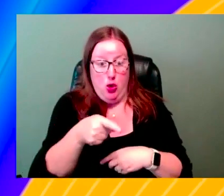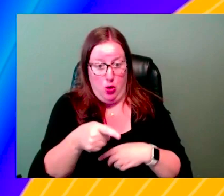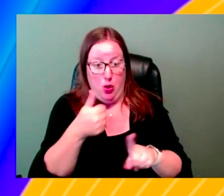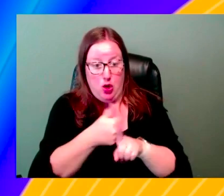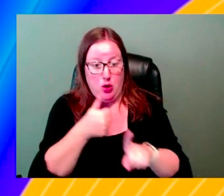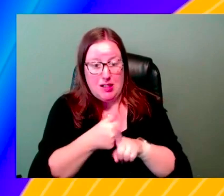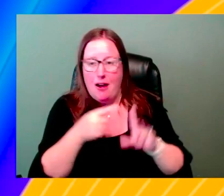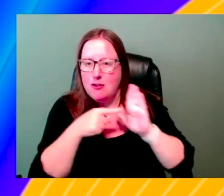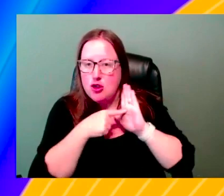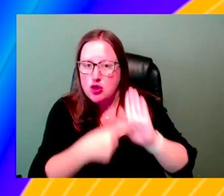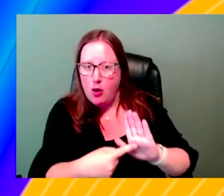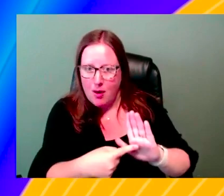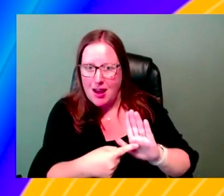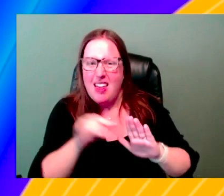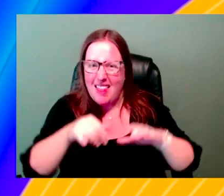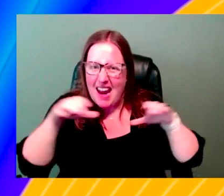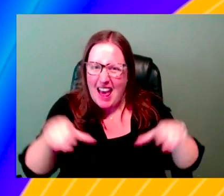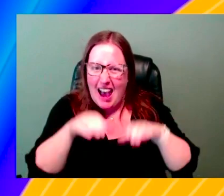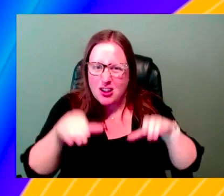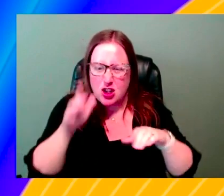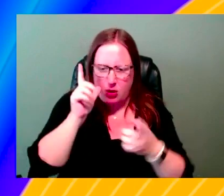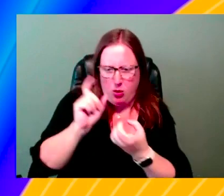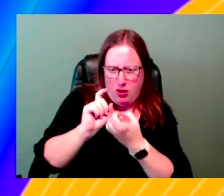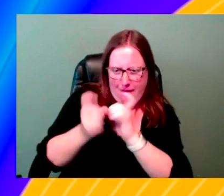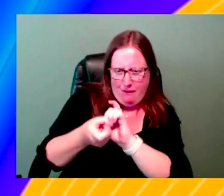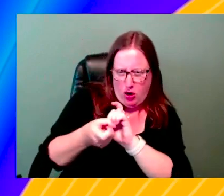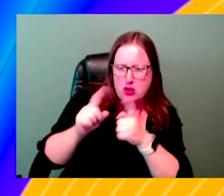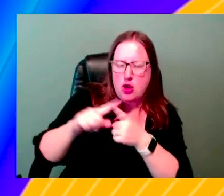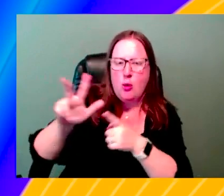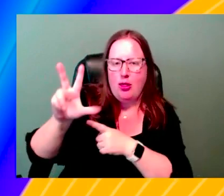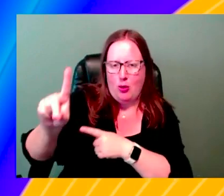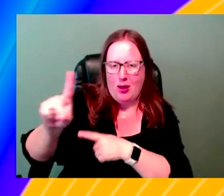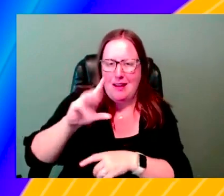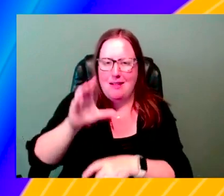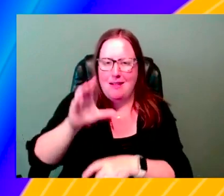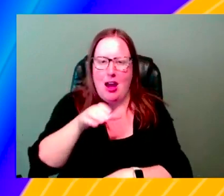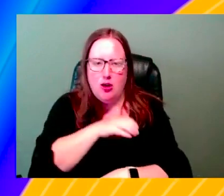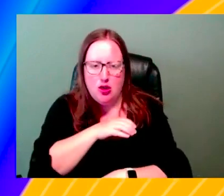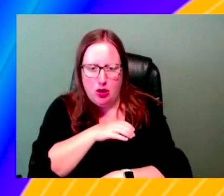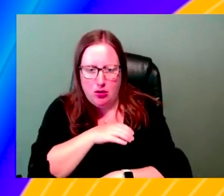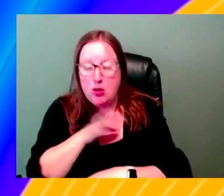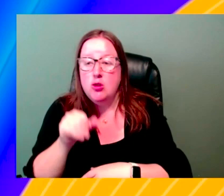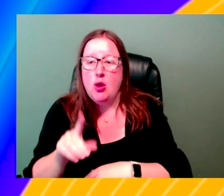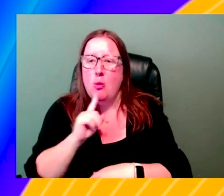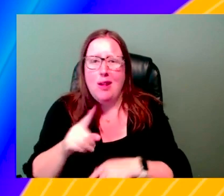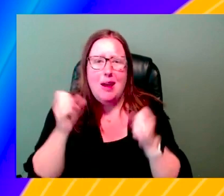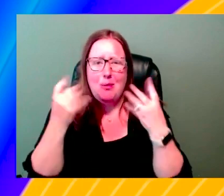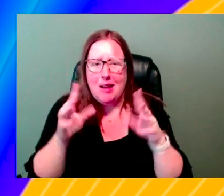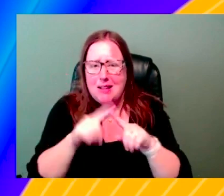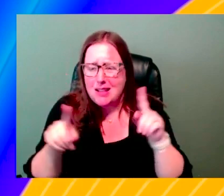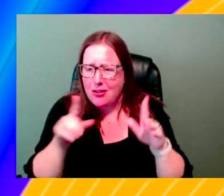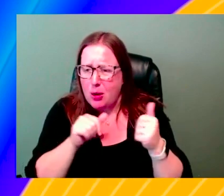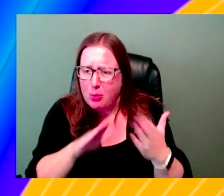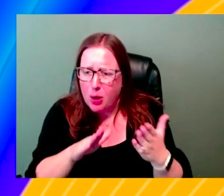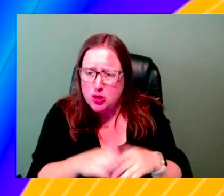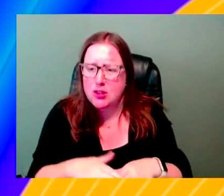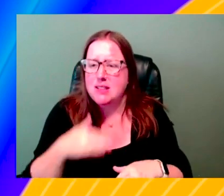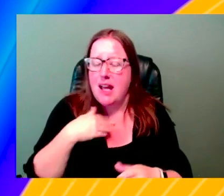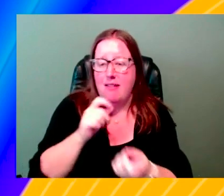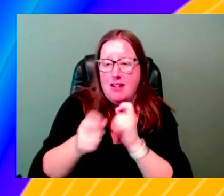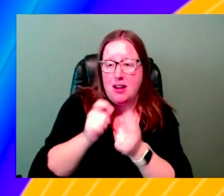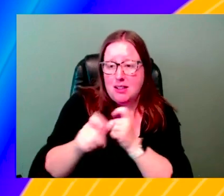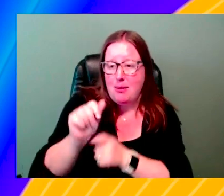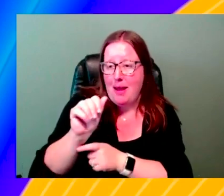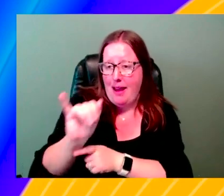that video, that human motion, to 3D character animation. So there's a lot of different ways. You can even bring custom AI-generated animations to